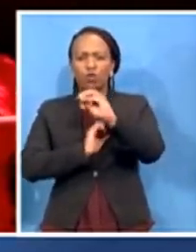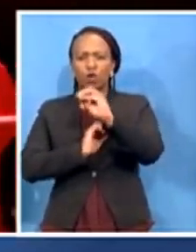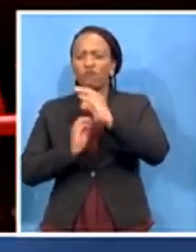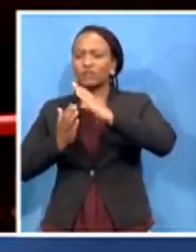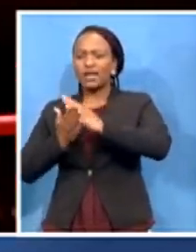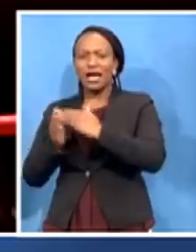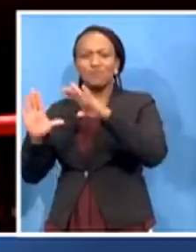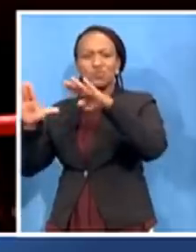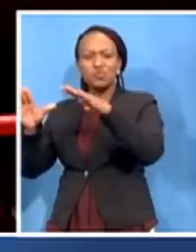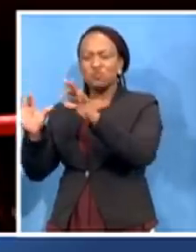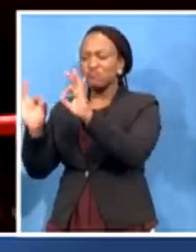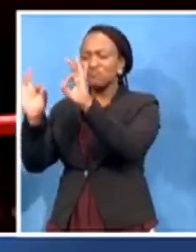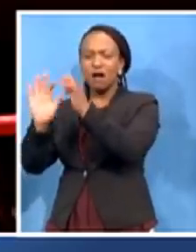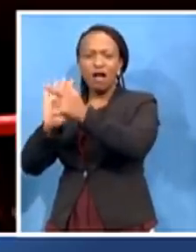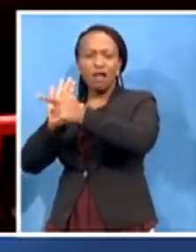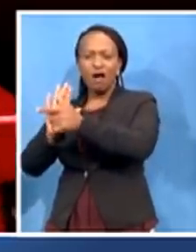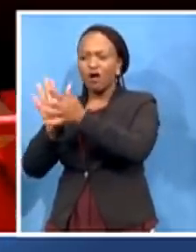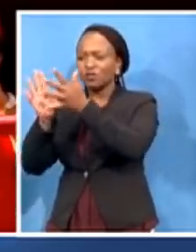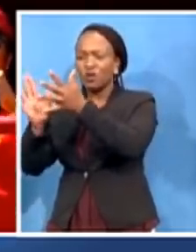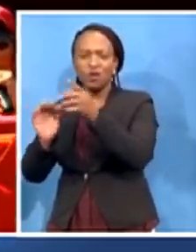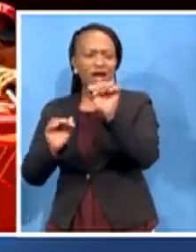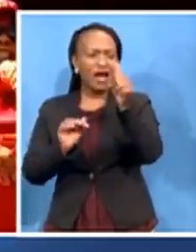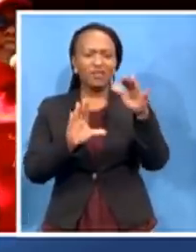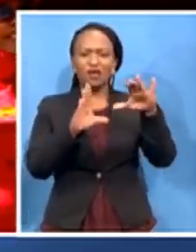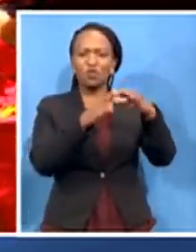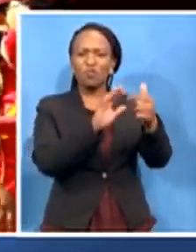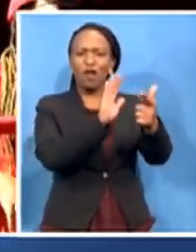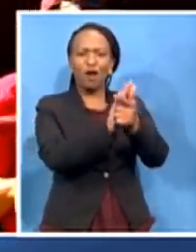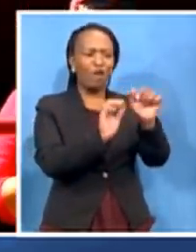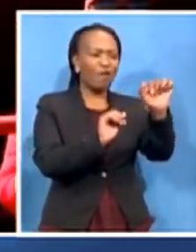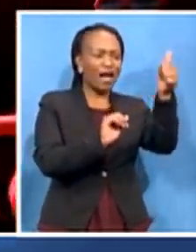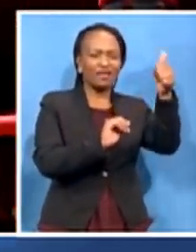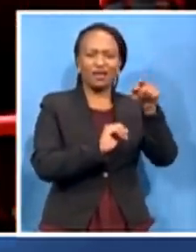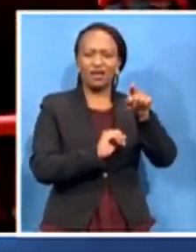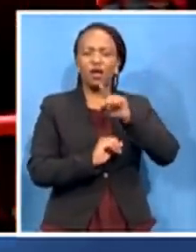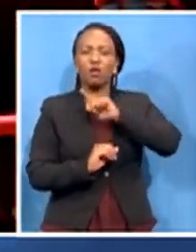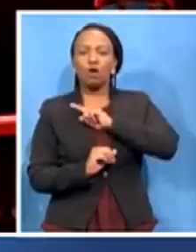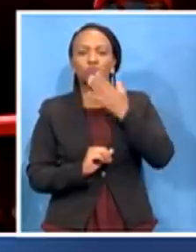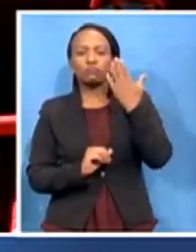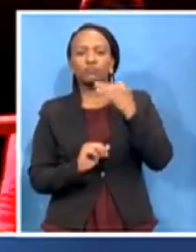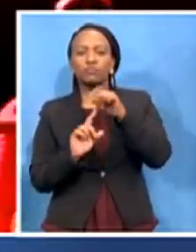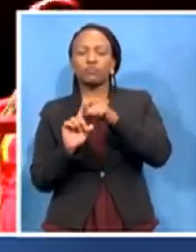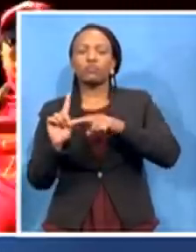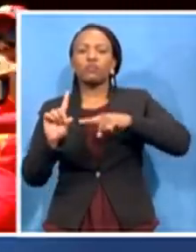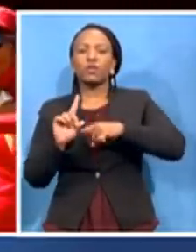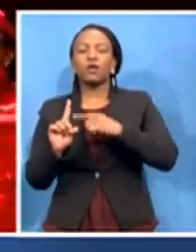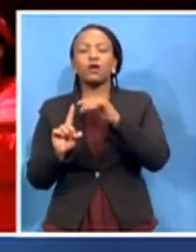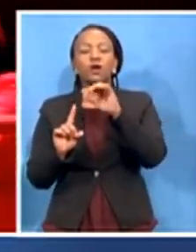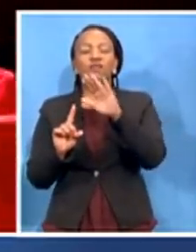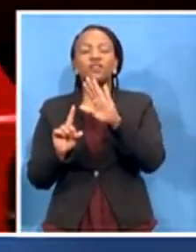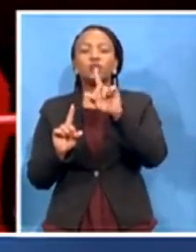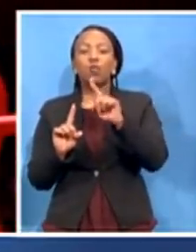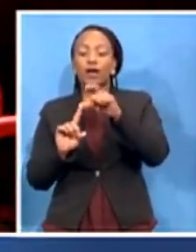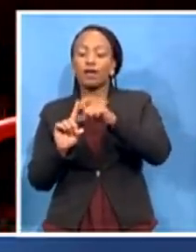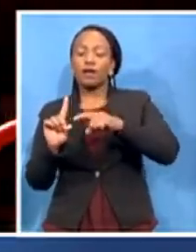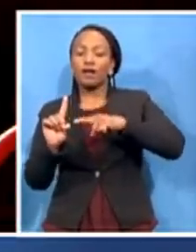law. We know that a 51-year-old farmer, Andre Pinar, he has been arrested for public violence,